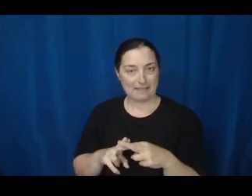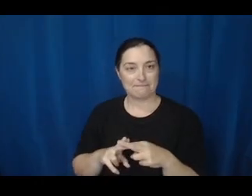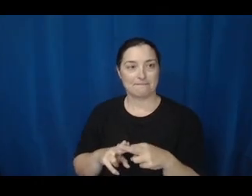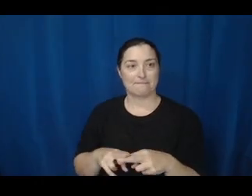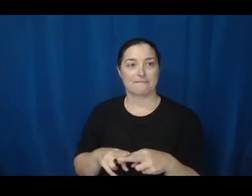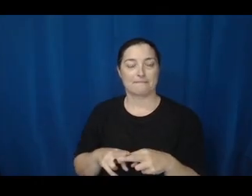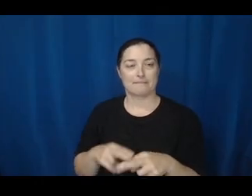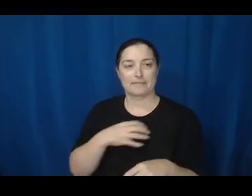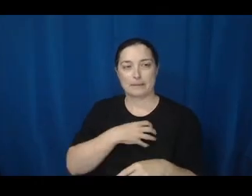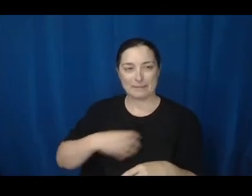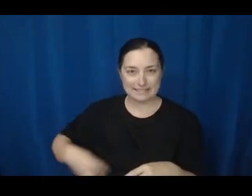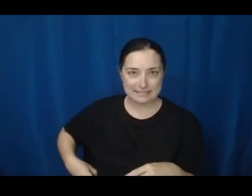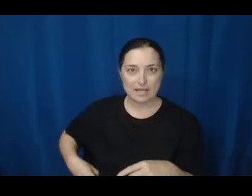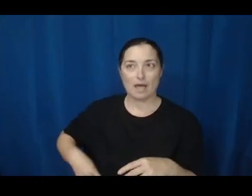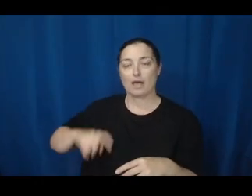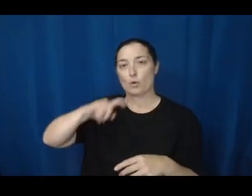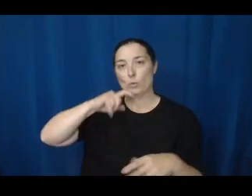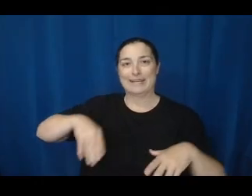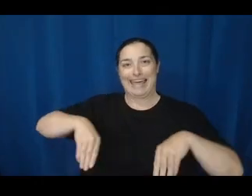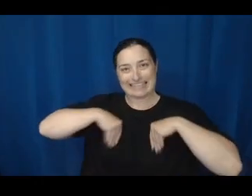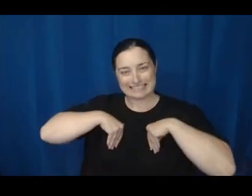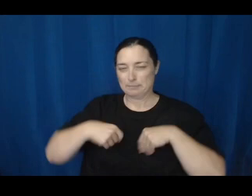thing," what would it be?